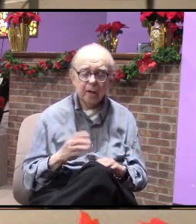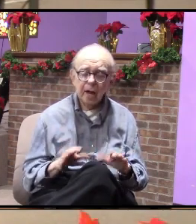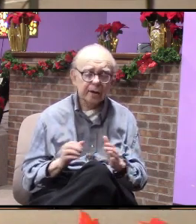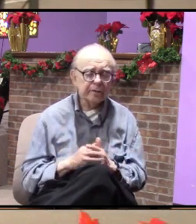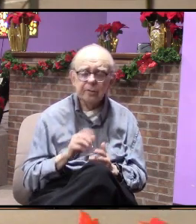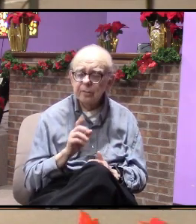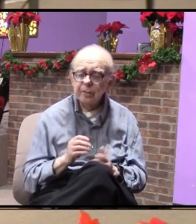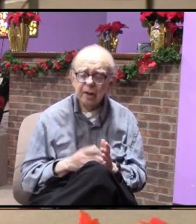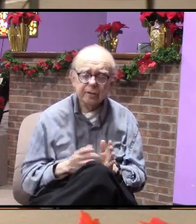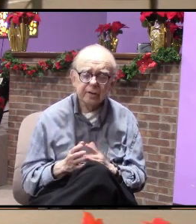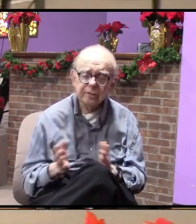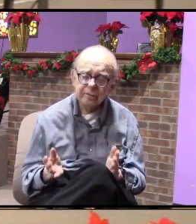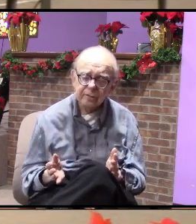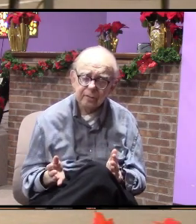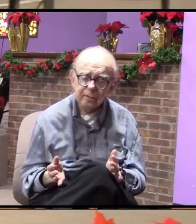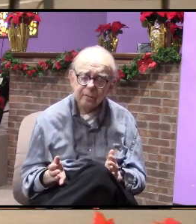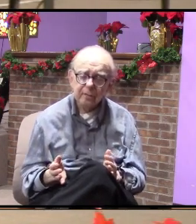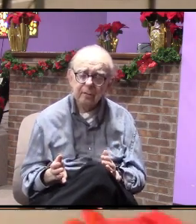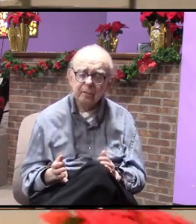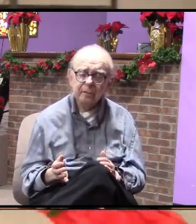do this?